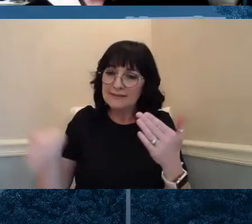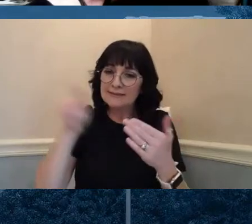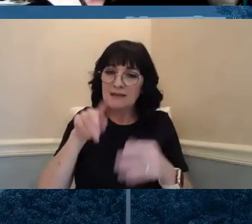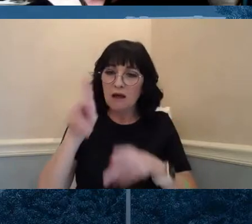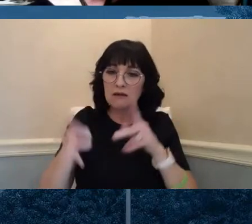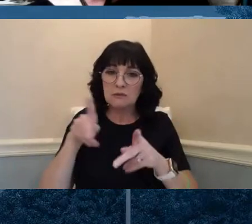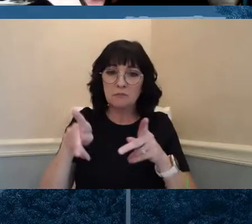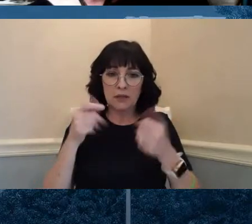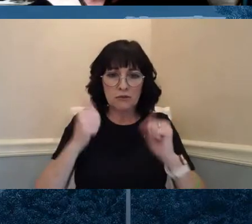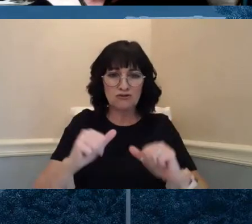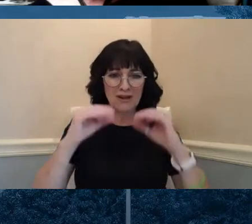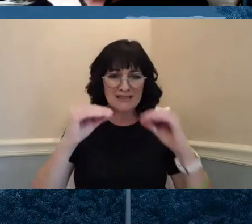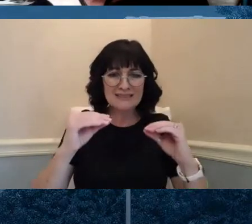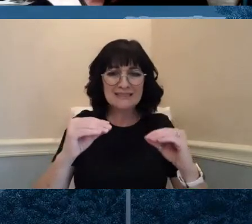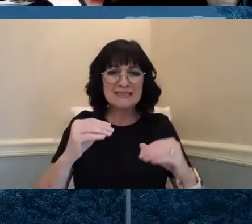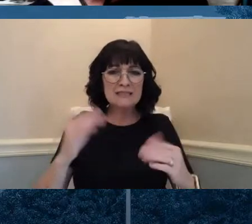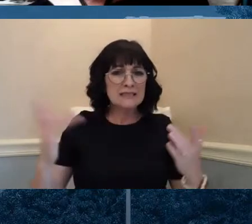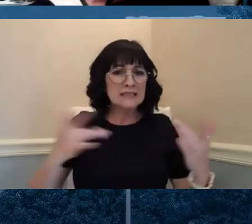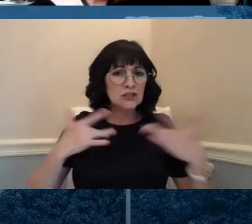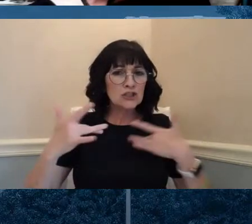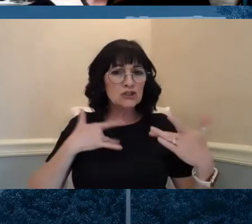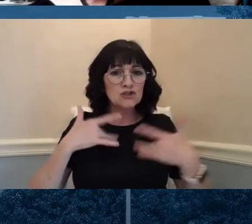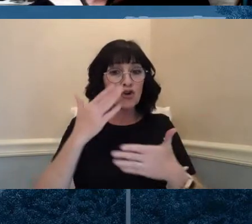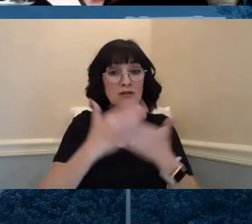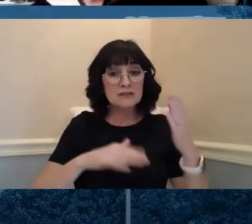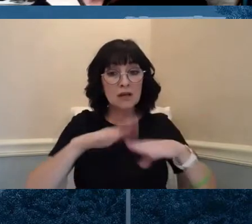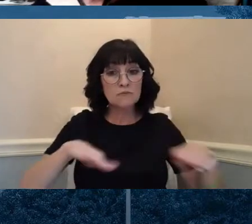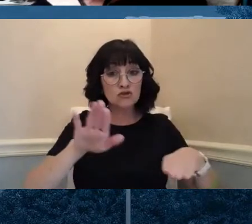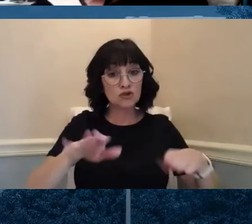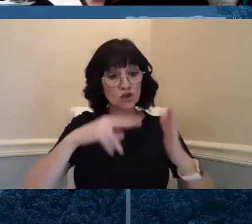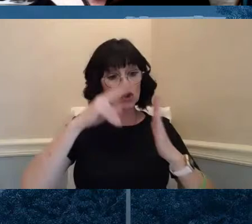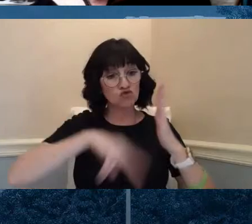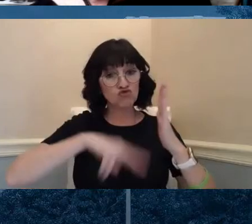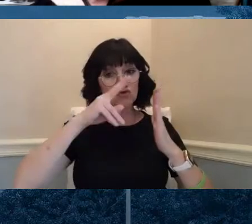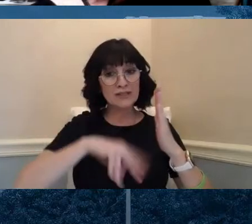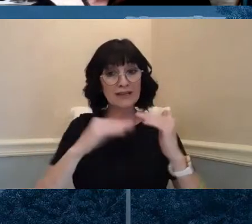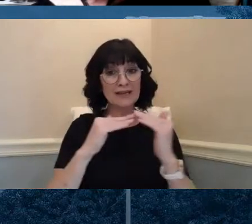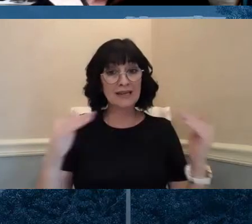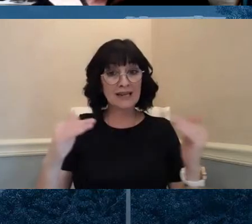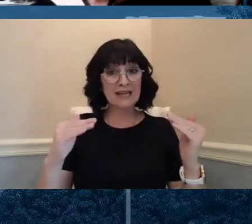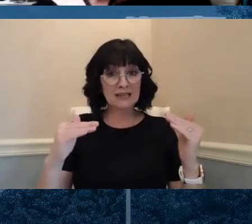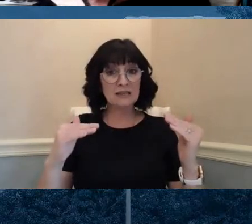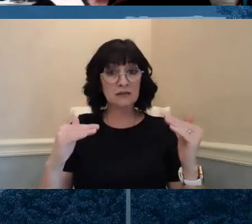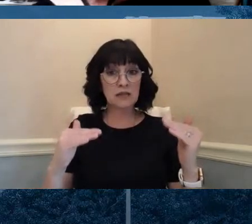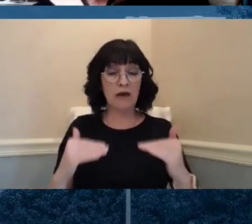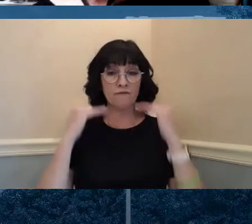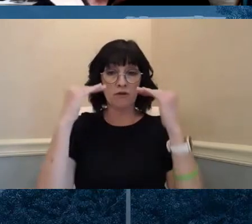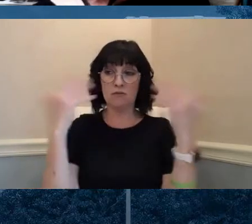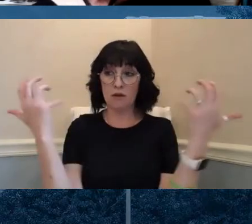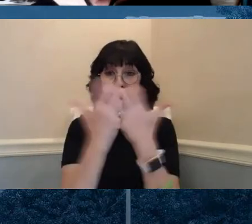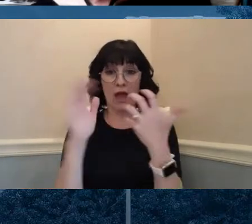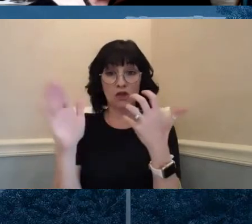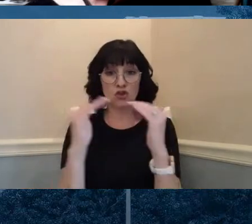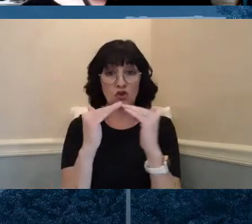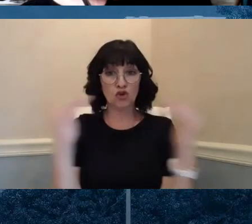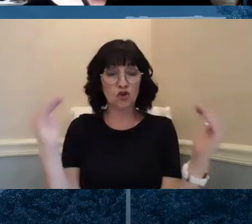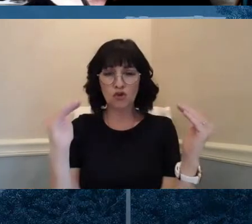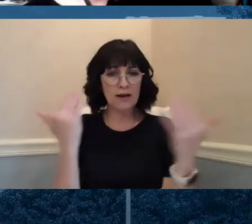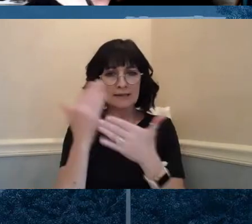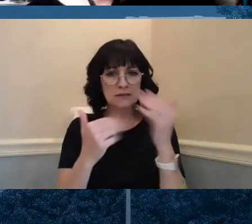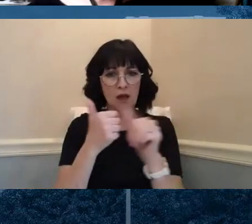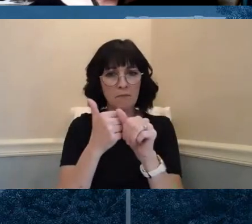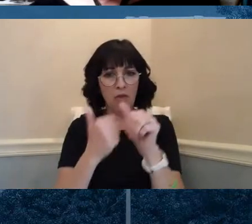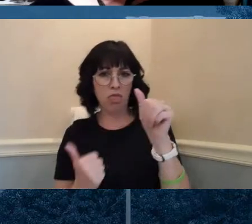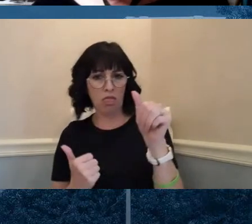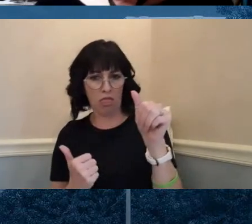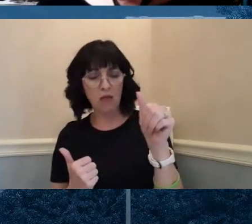them. And our literacy efforts will be dealing with students from first grade, rising first grade through fifth graders. So